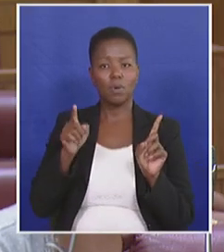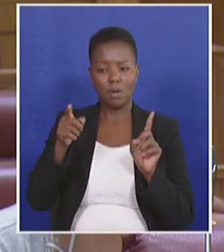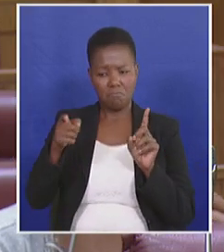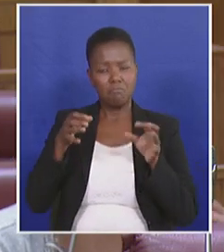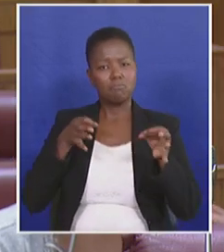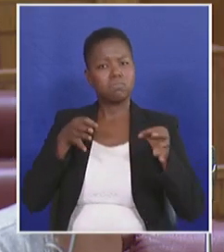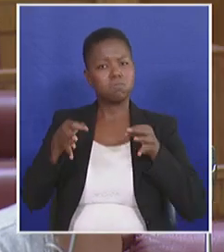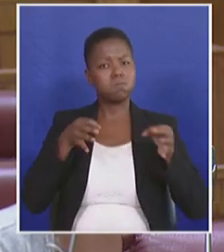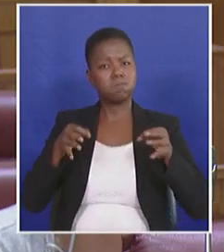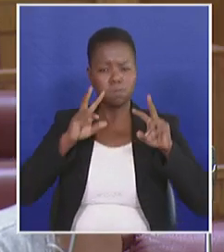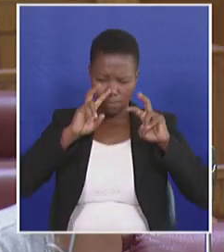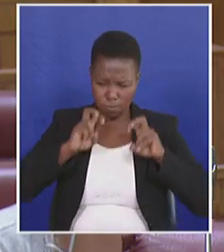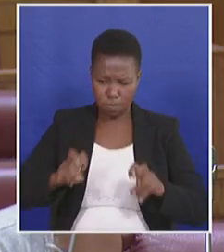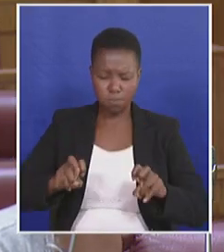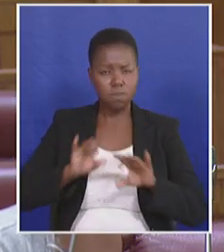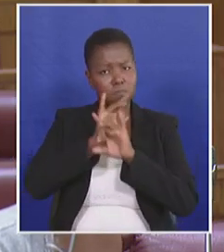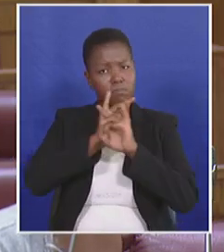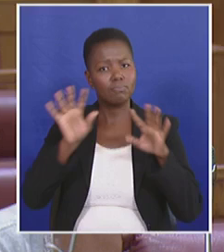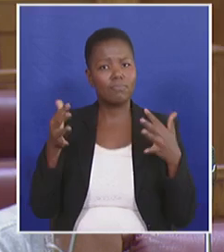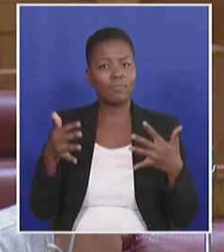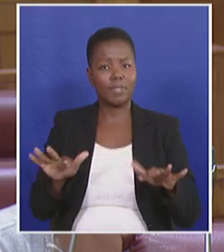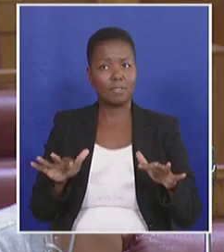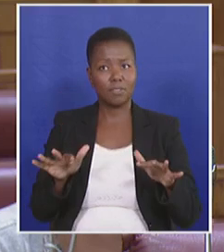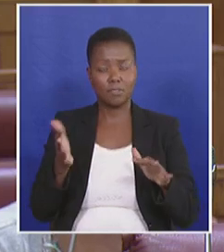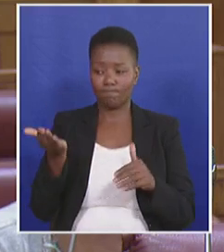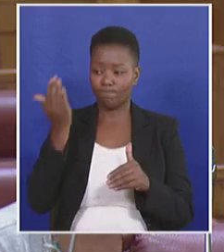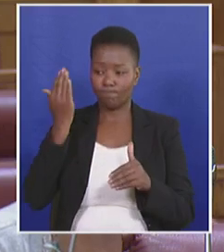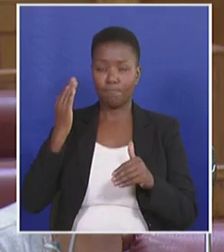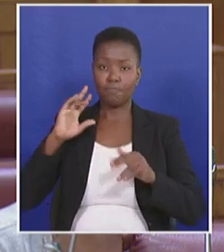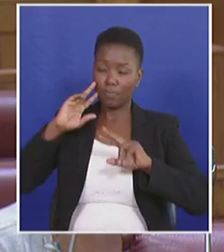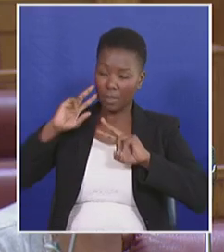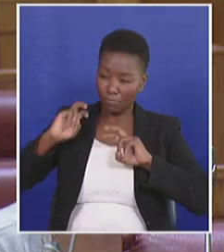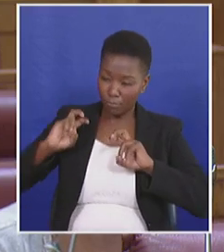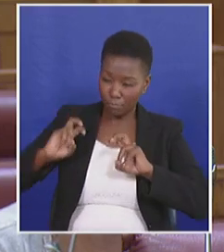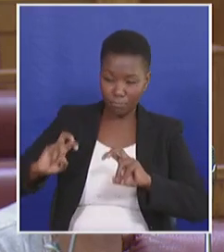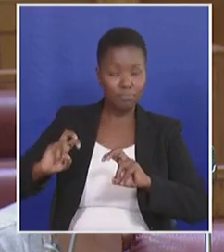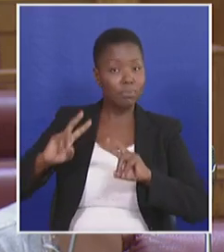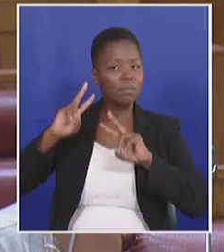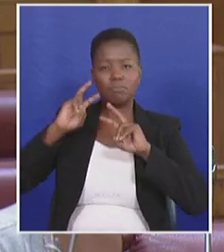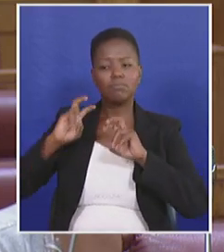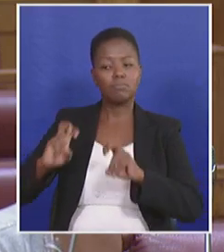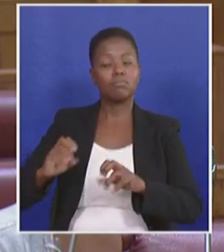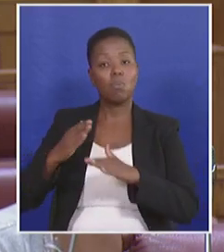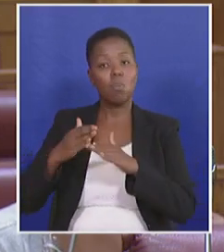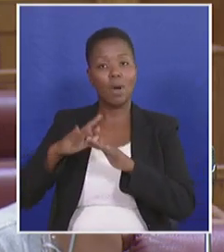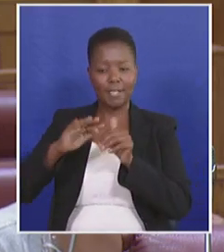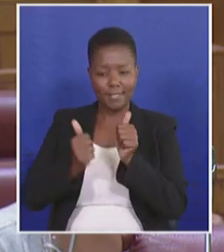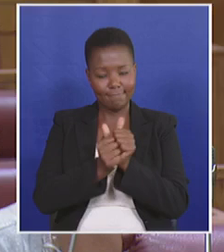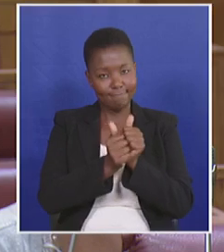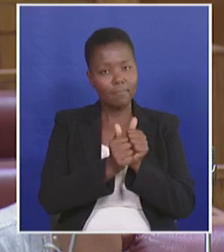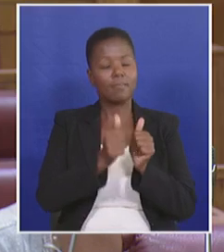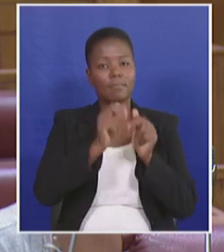concept. The research project is planned in collaboration with tertiary